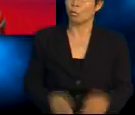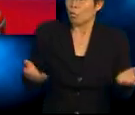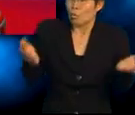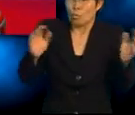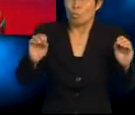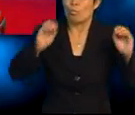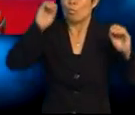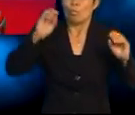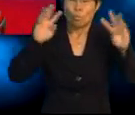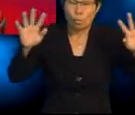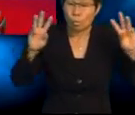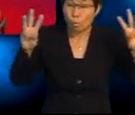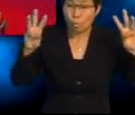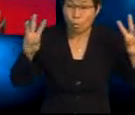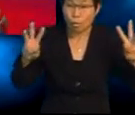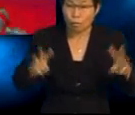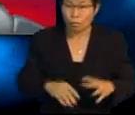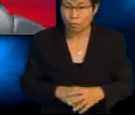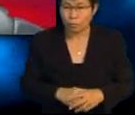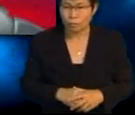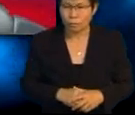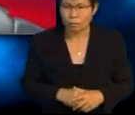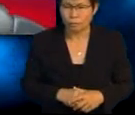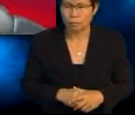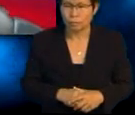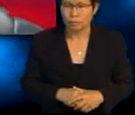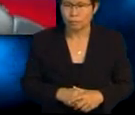Wow, that was really crazy.